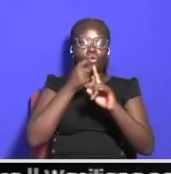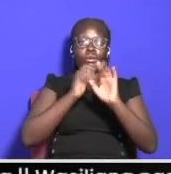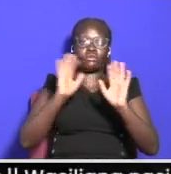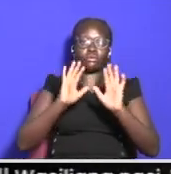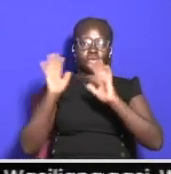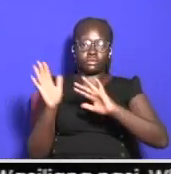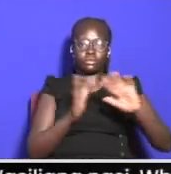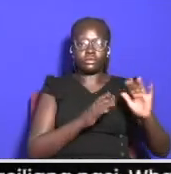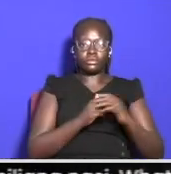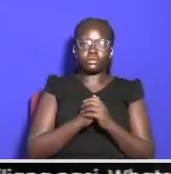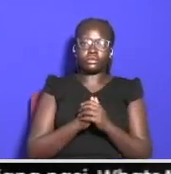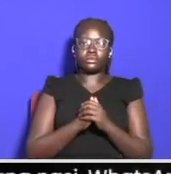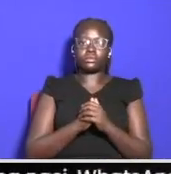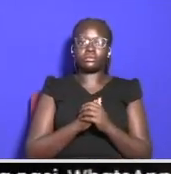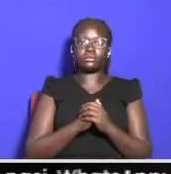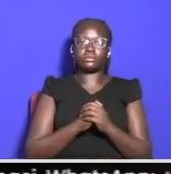Nairobi